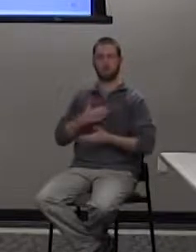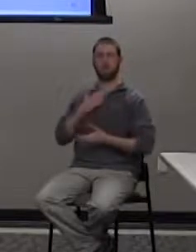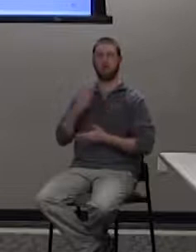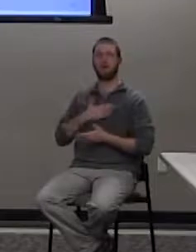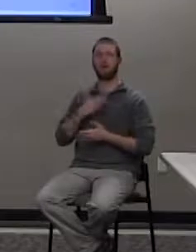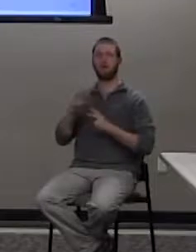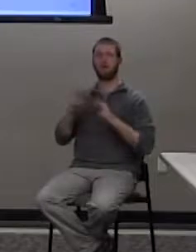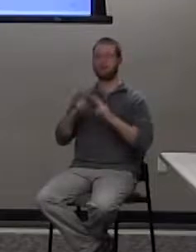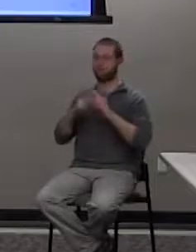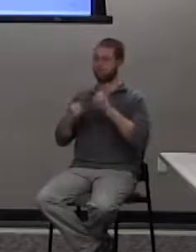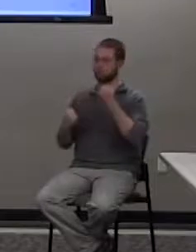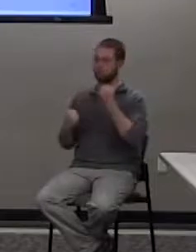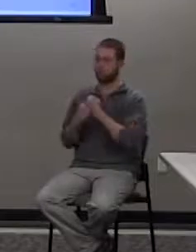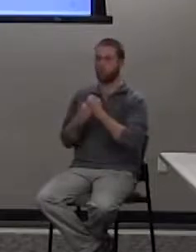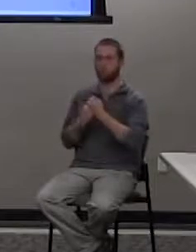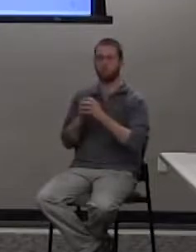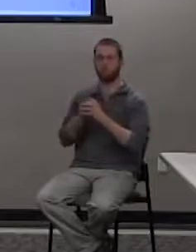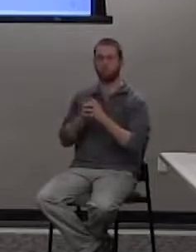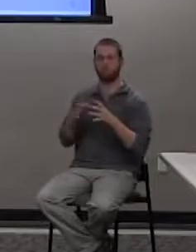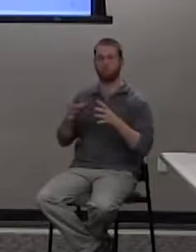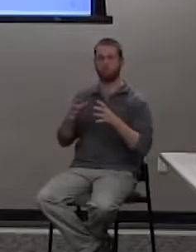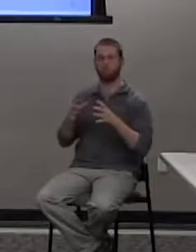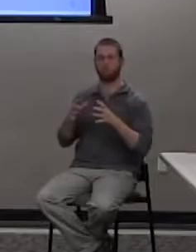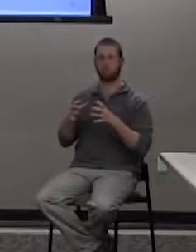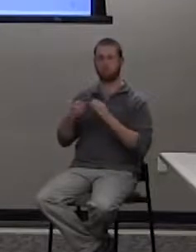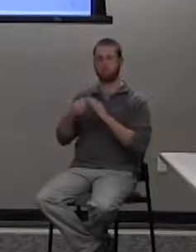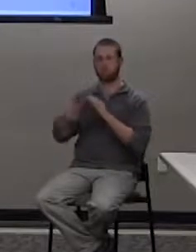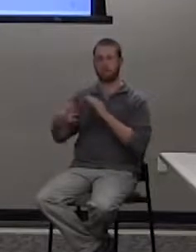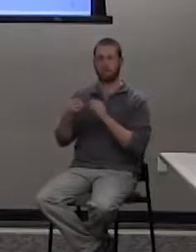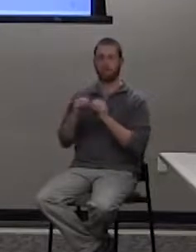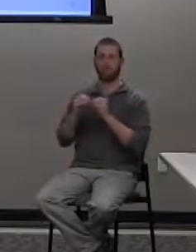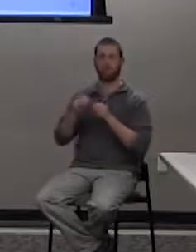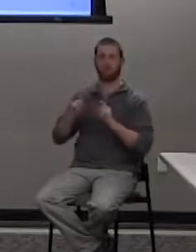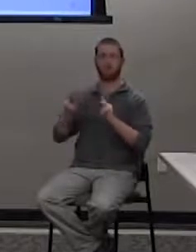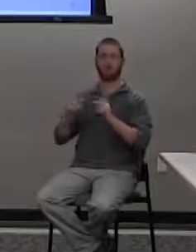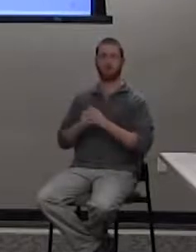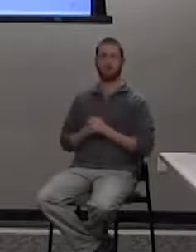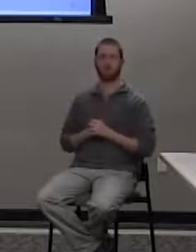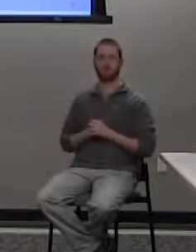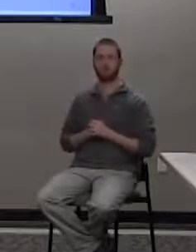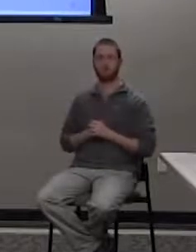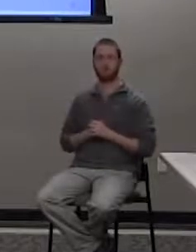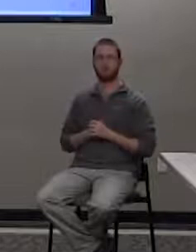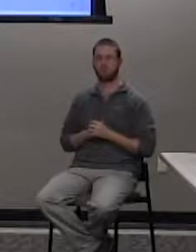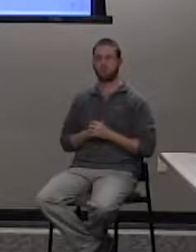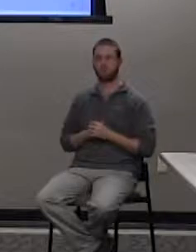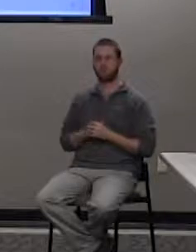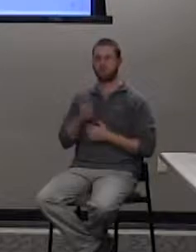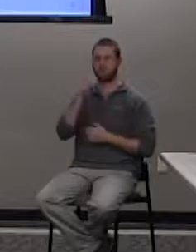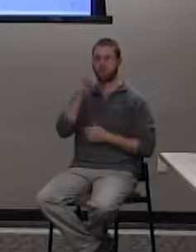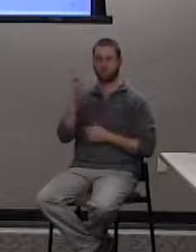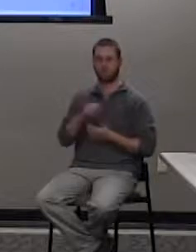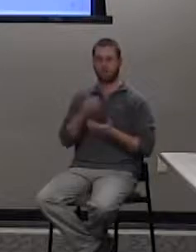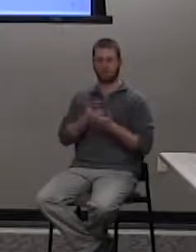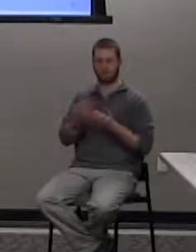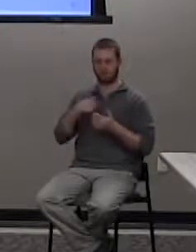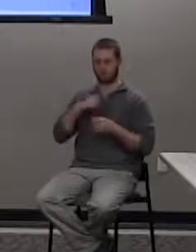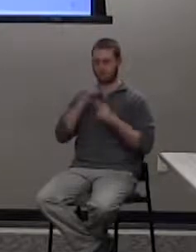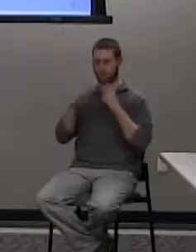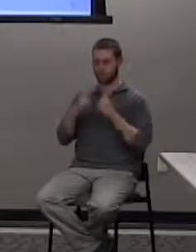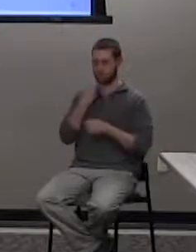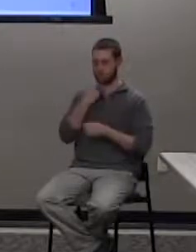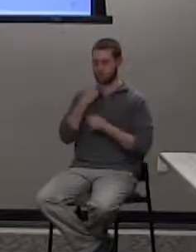are very supportive of it growing and expanding opportunity. And when you look at things, and we talked about this last